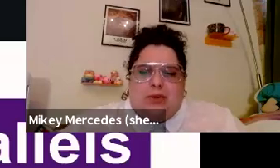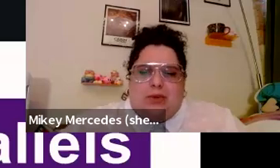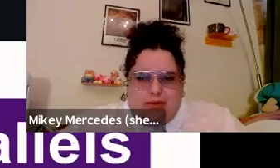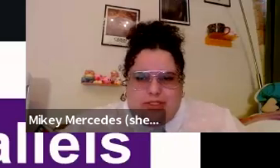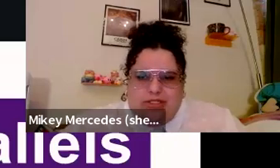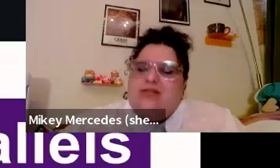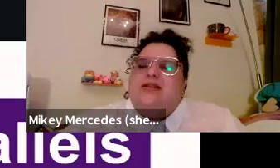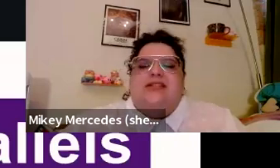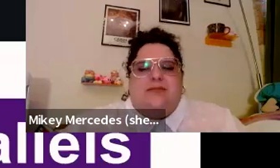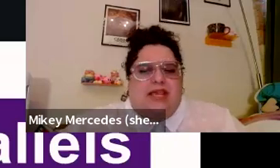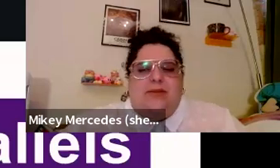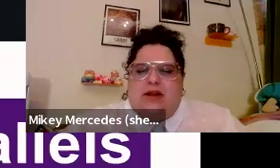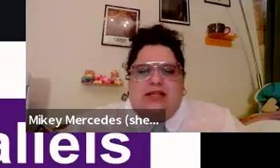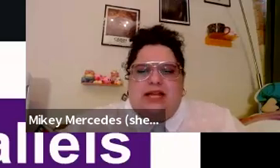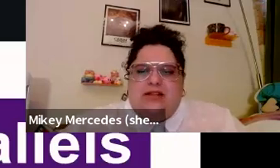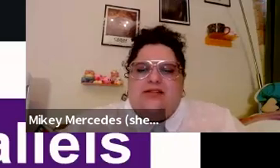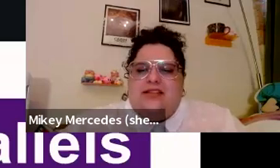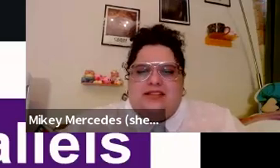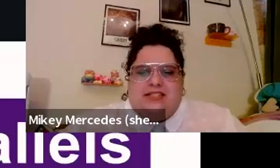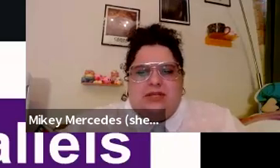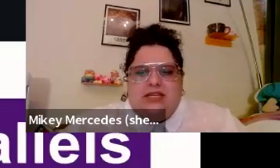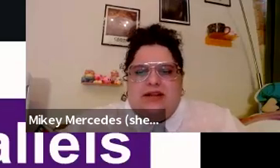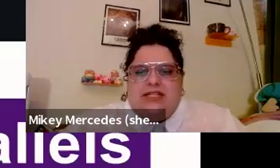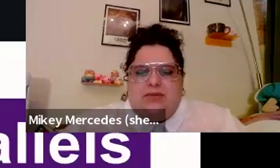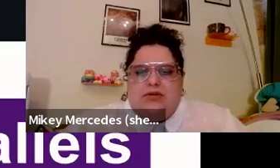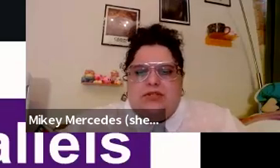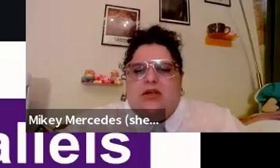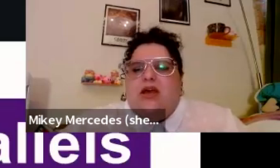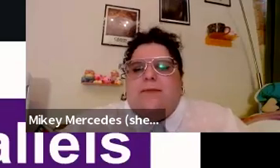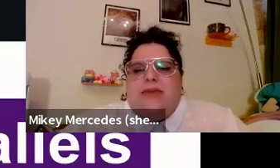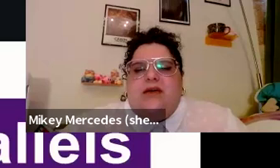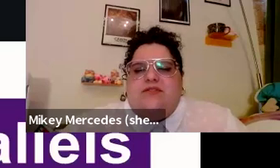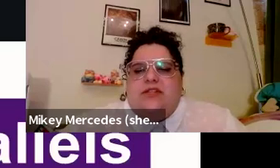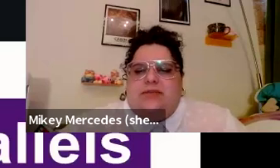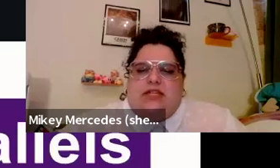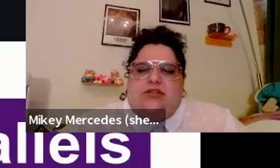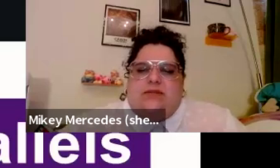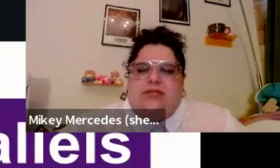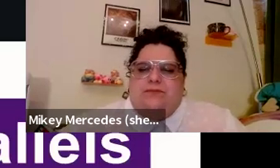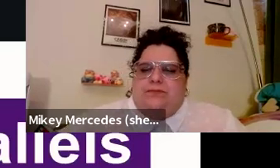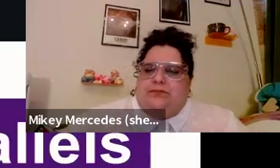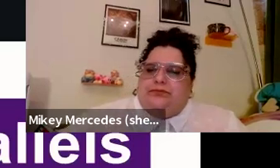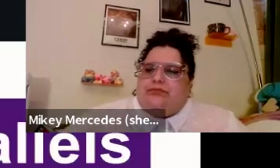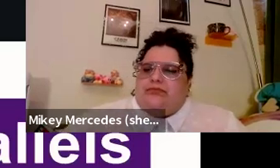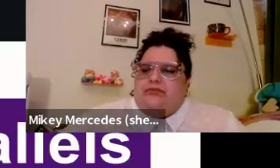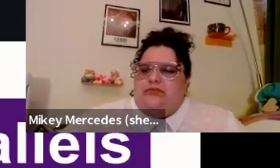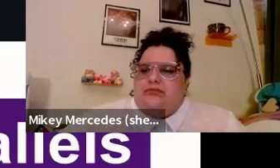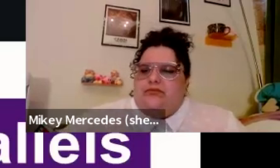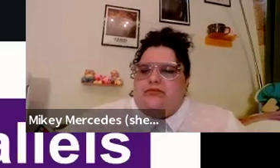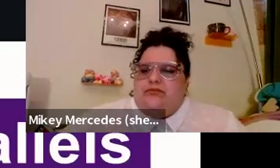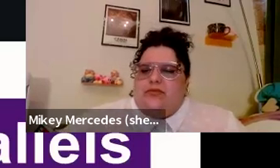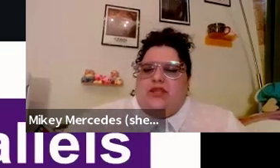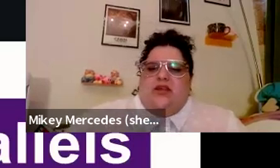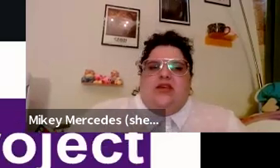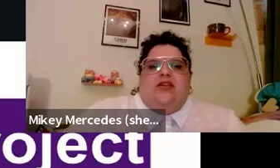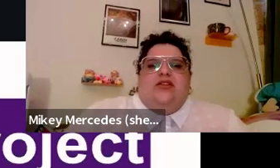as well, as the mainstreaming of the movement presents career opportunities. The current